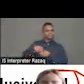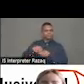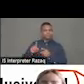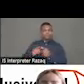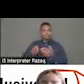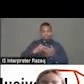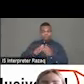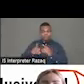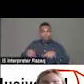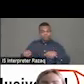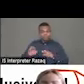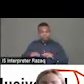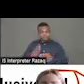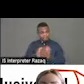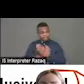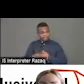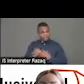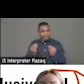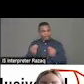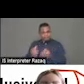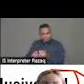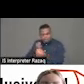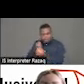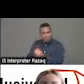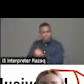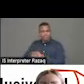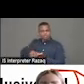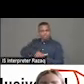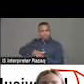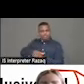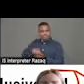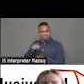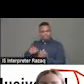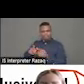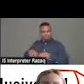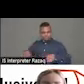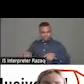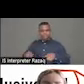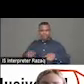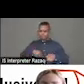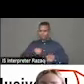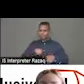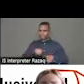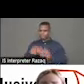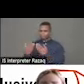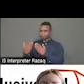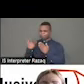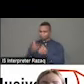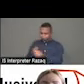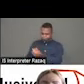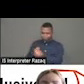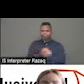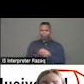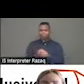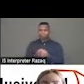Bosnia to support actually children, parents, and teachers, as well as other stakeholders in creating